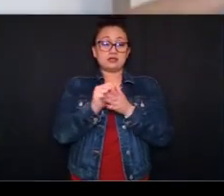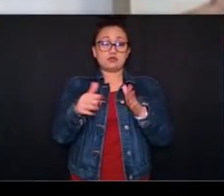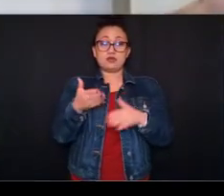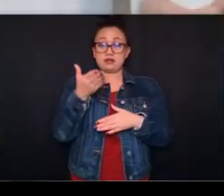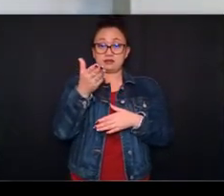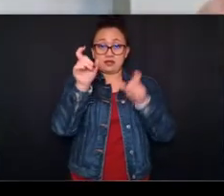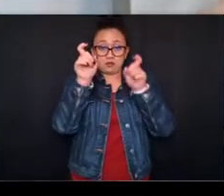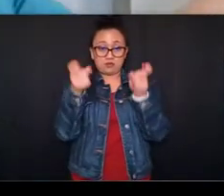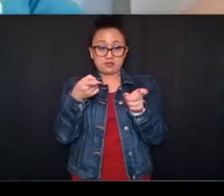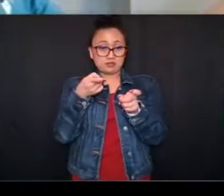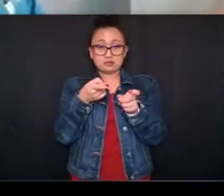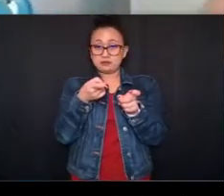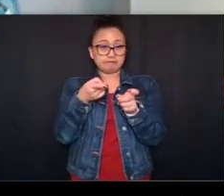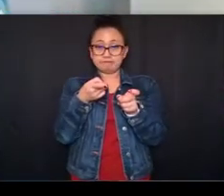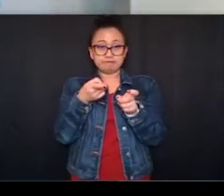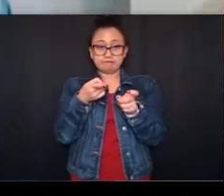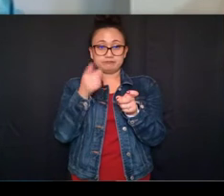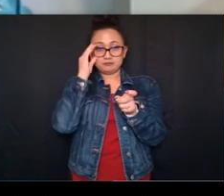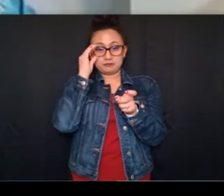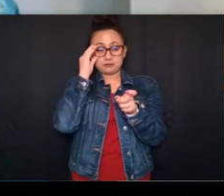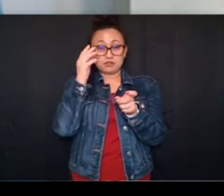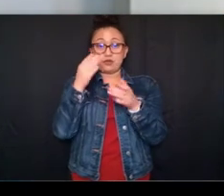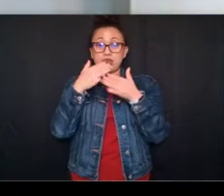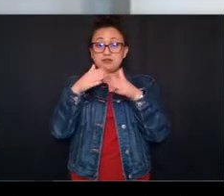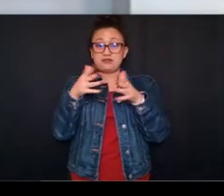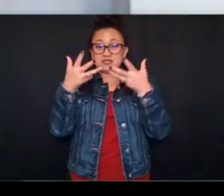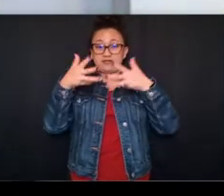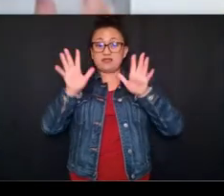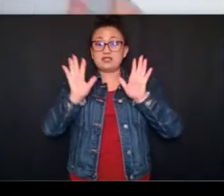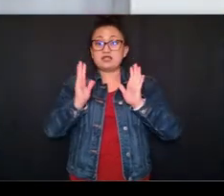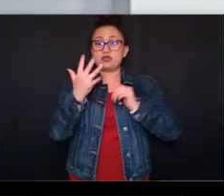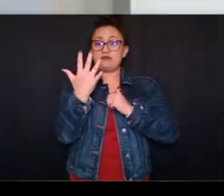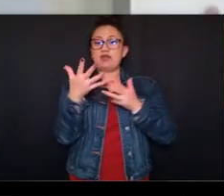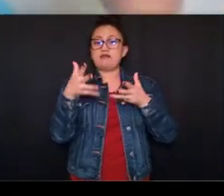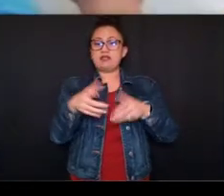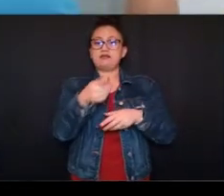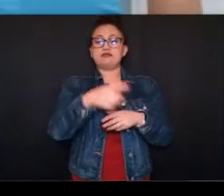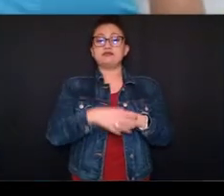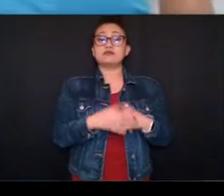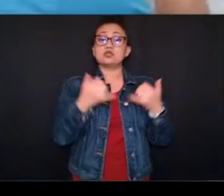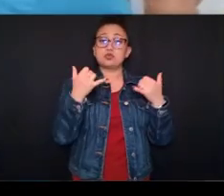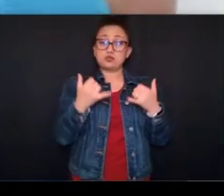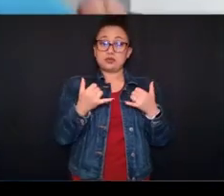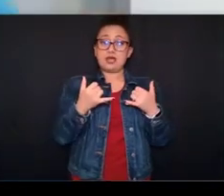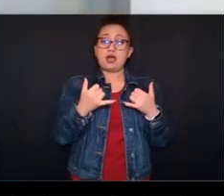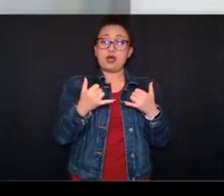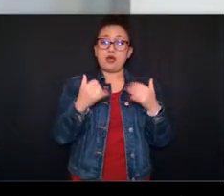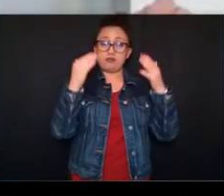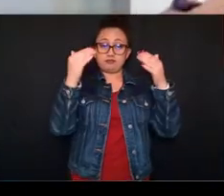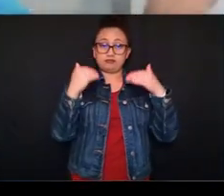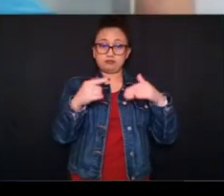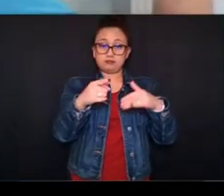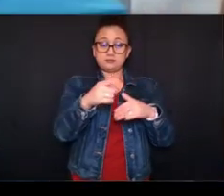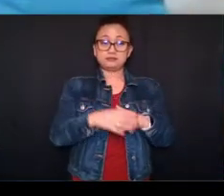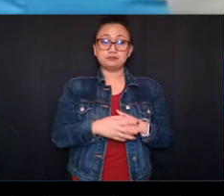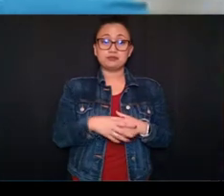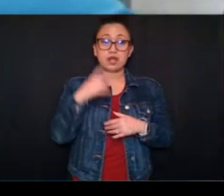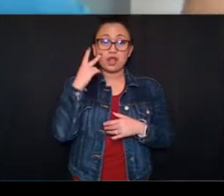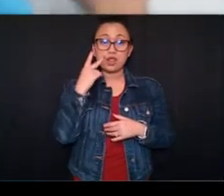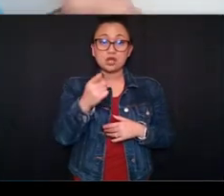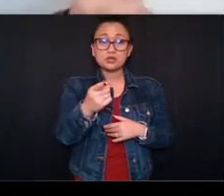done everything that we need to do. We've done the division first, so we have a 5 here. Now we go to the next step. We look at